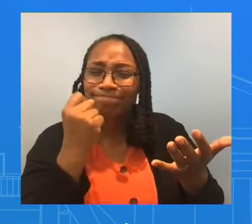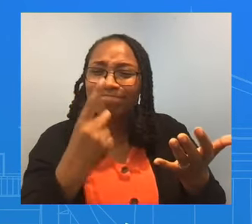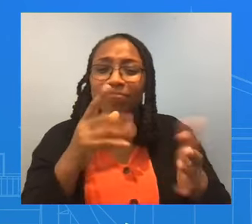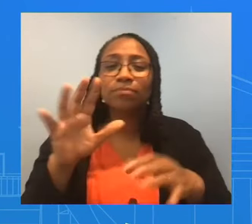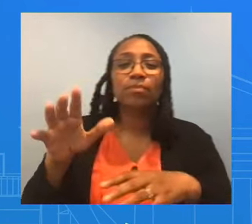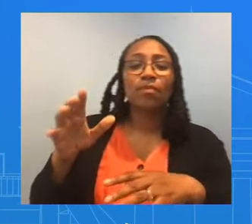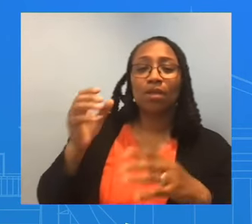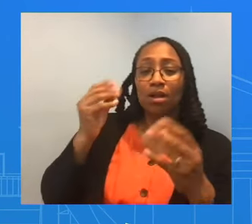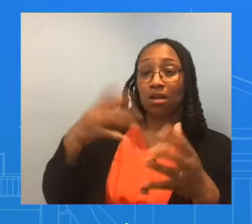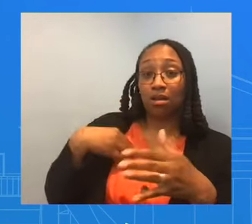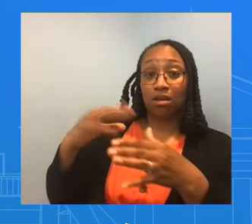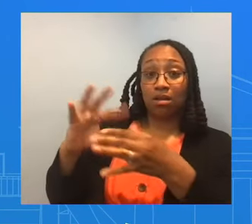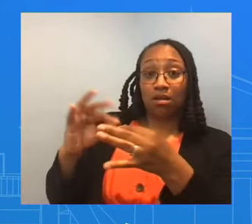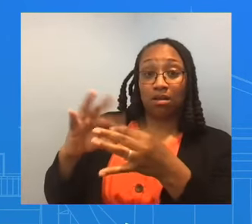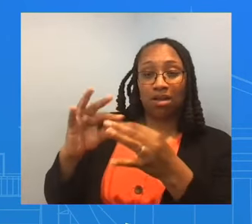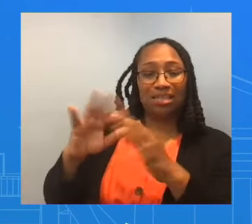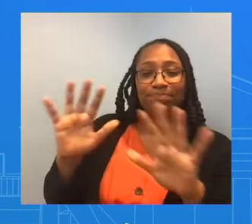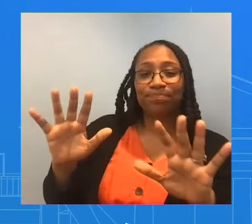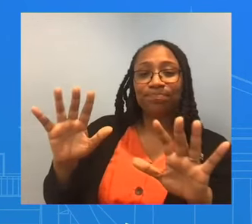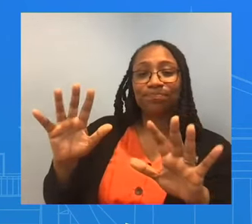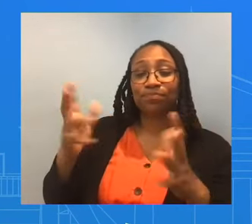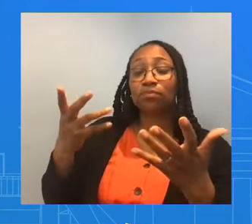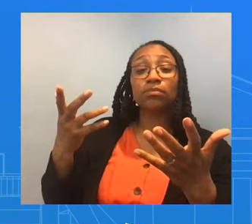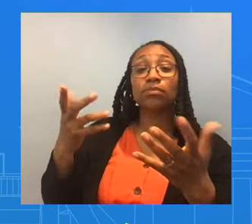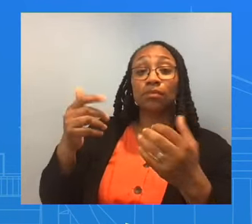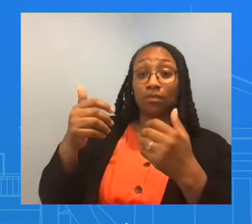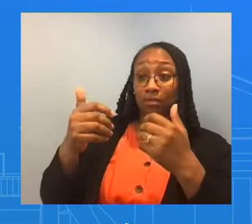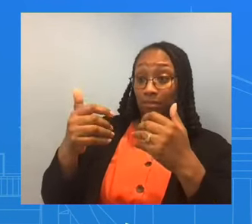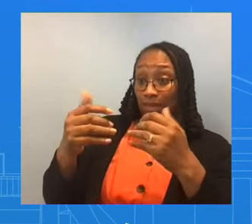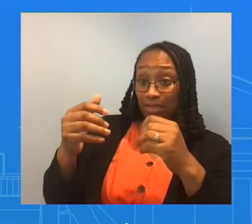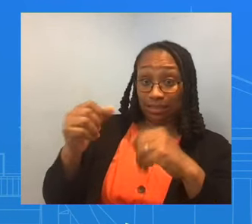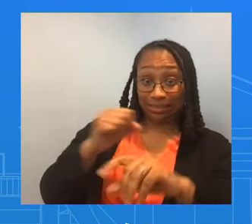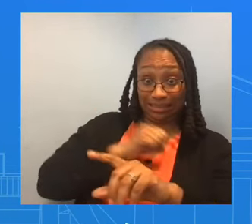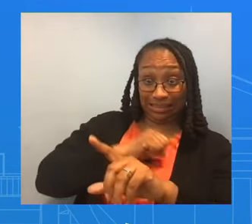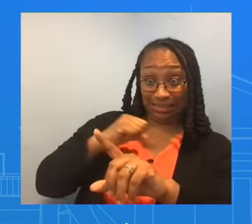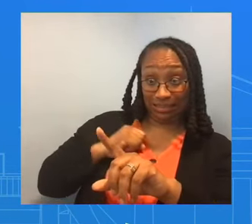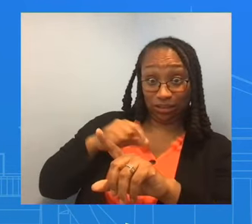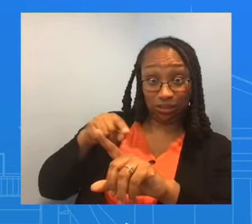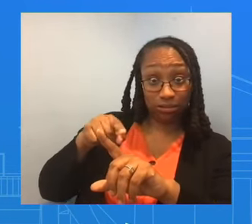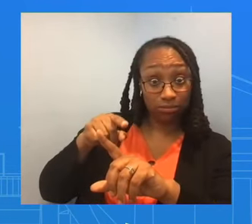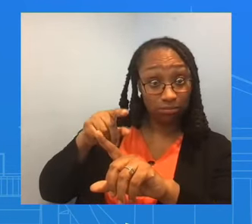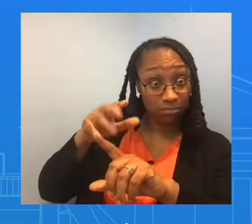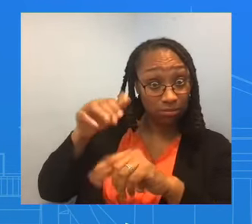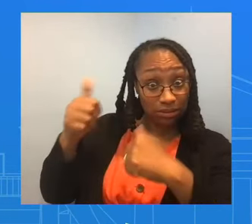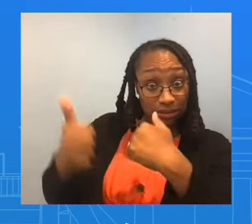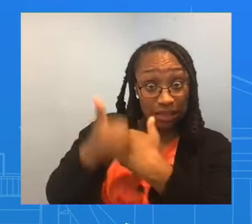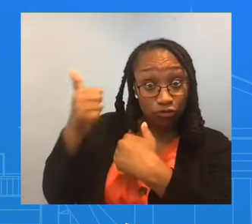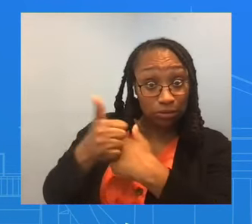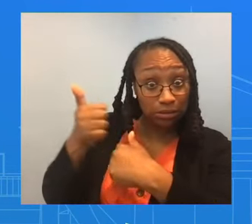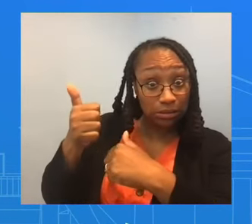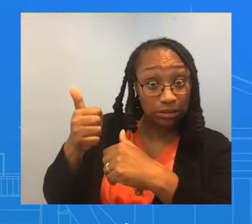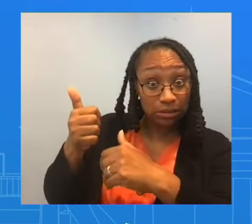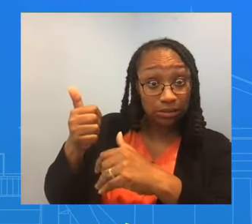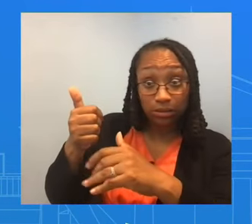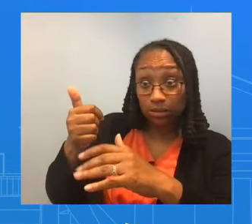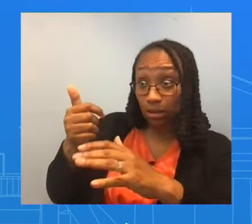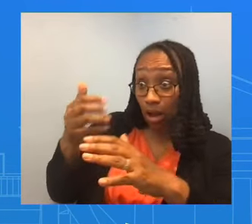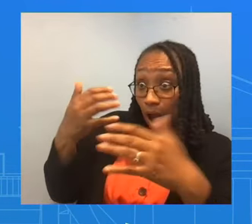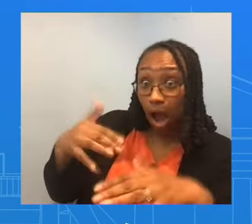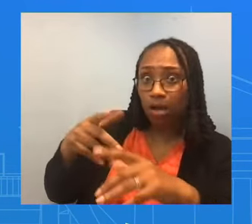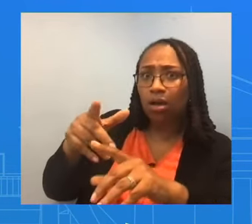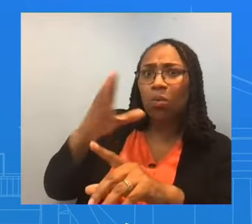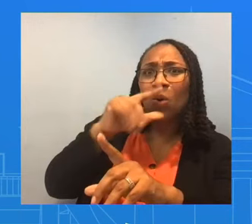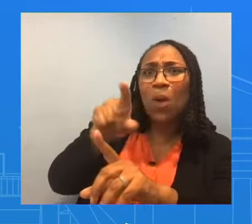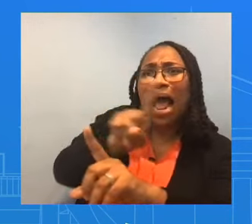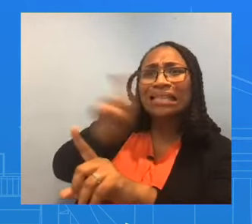senator is doing. I would refer you to the senator directly and ask him those questions about why he's doing this and